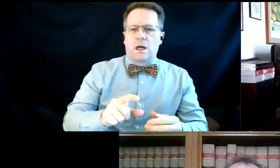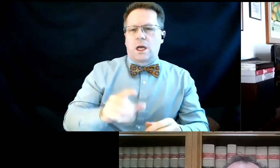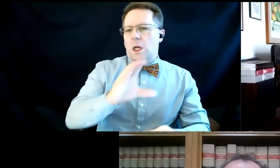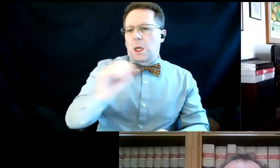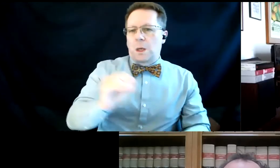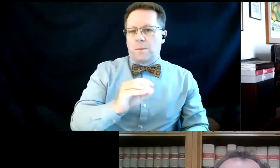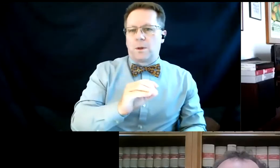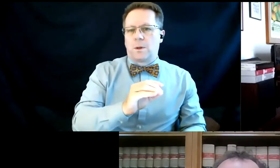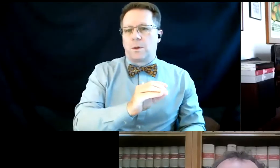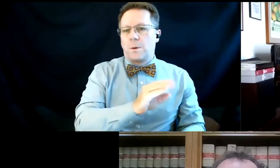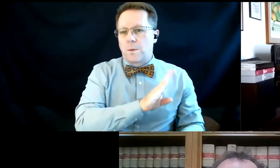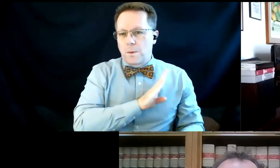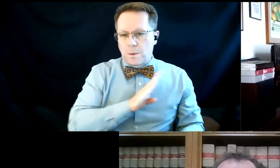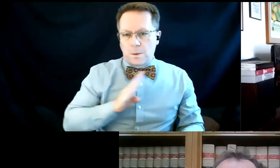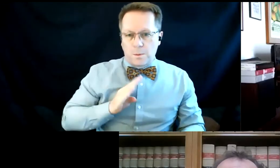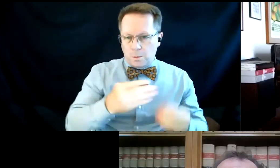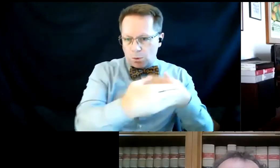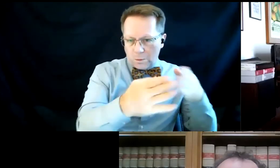or